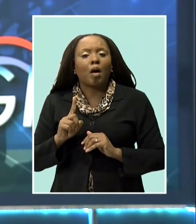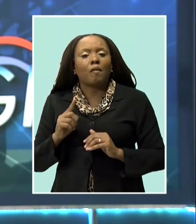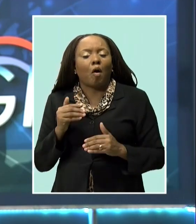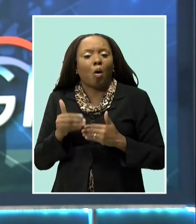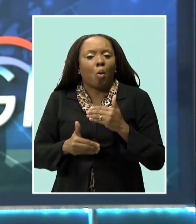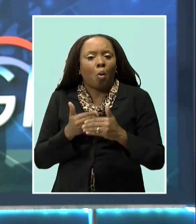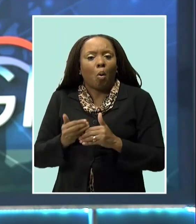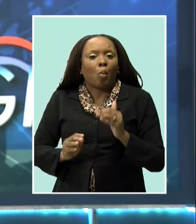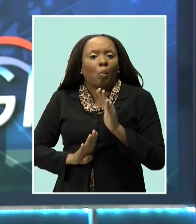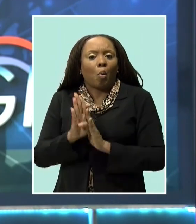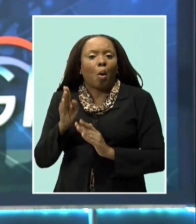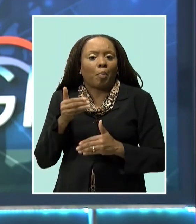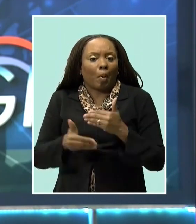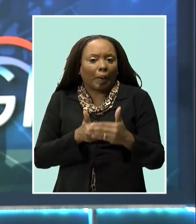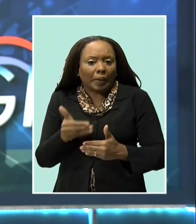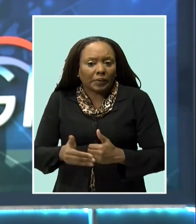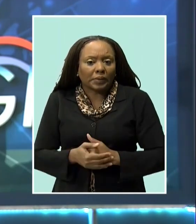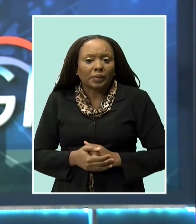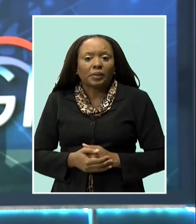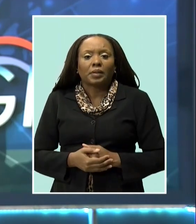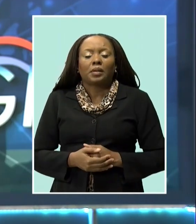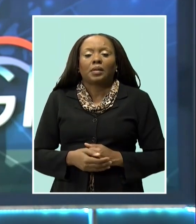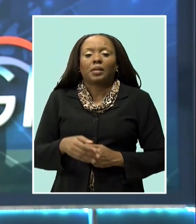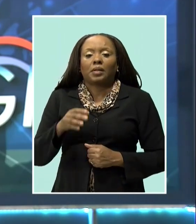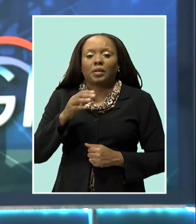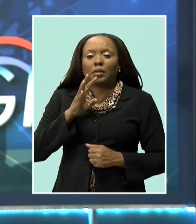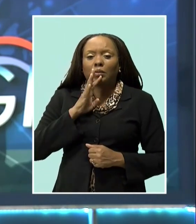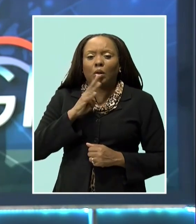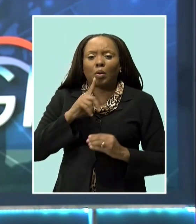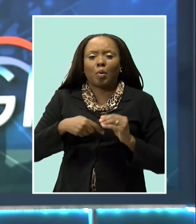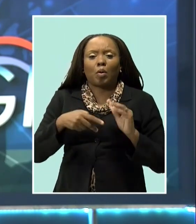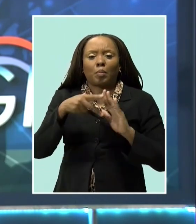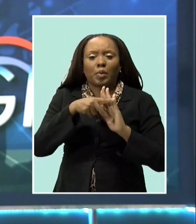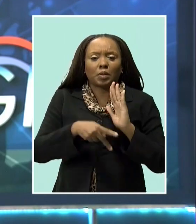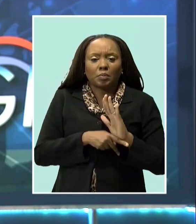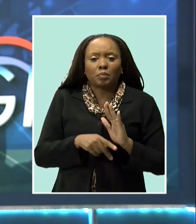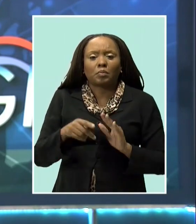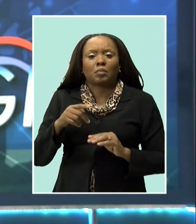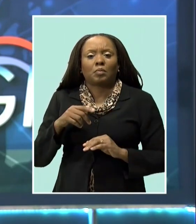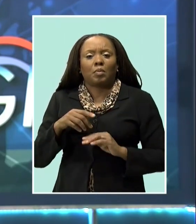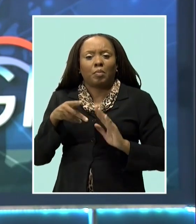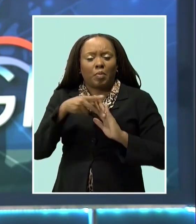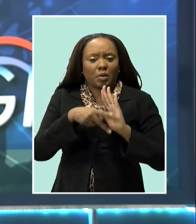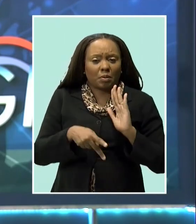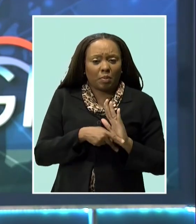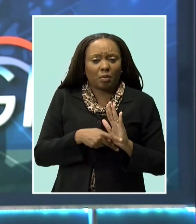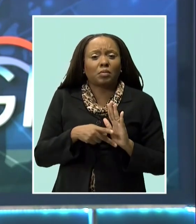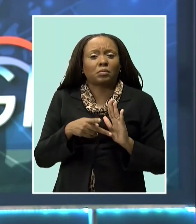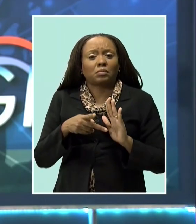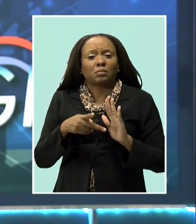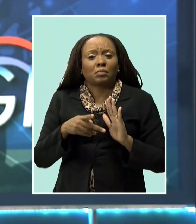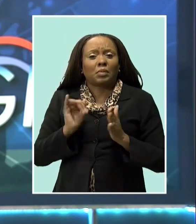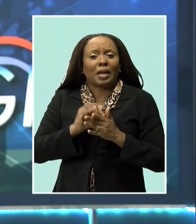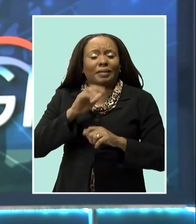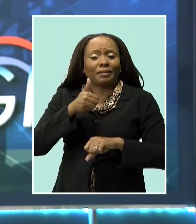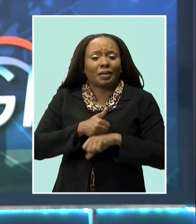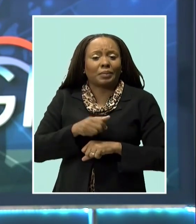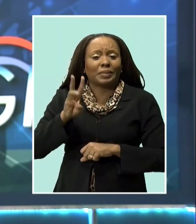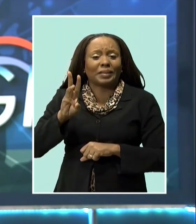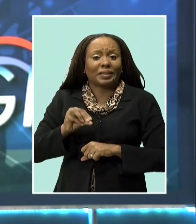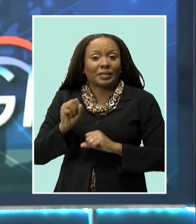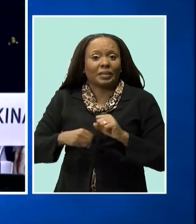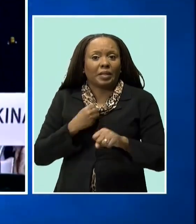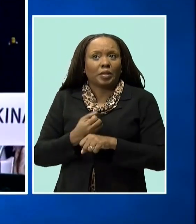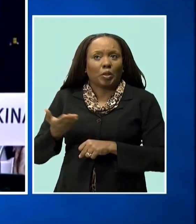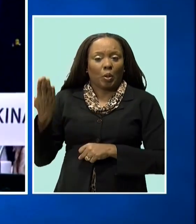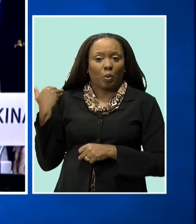movement. Minister Walcott noted the principles of the group outlined 6 decades ago are even more relevant now.